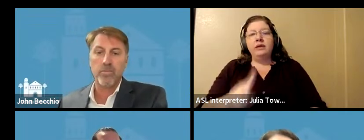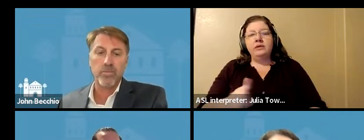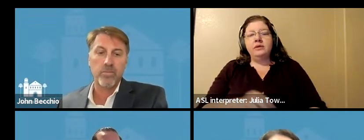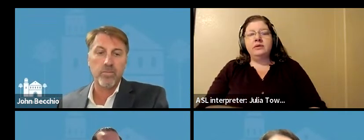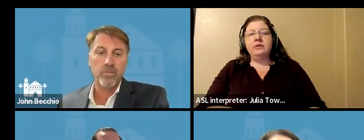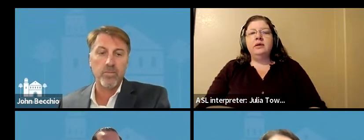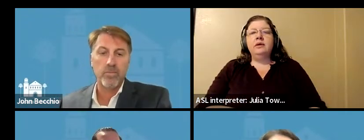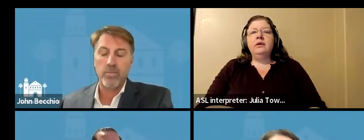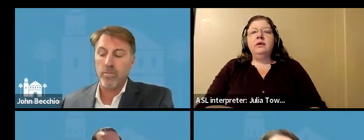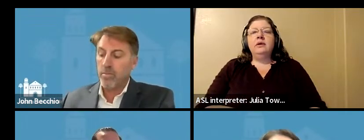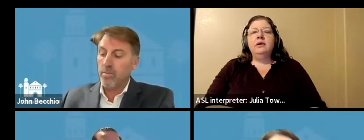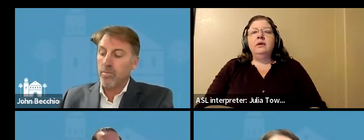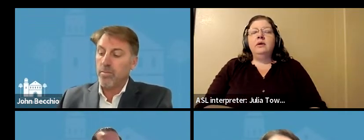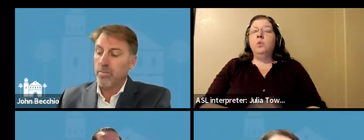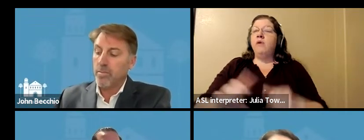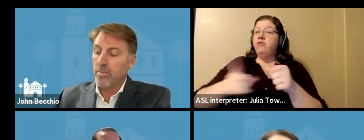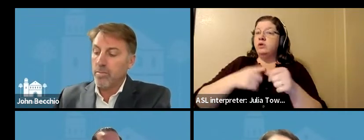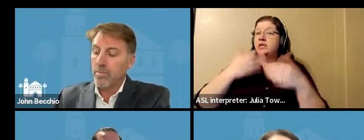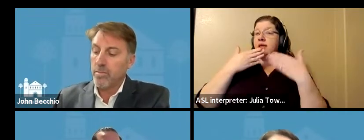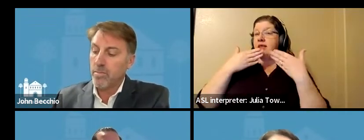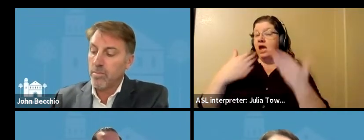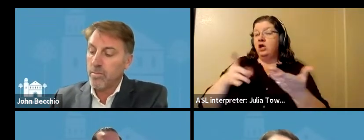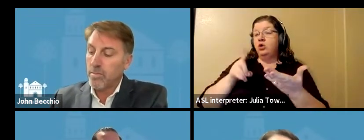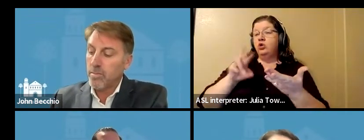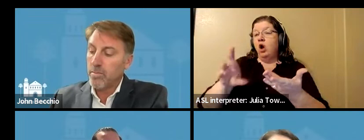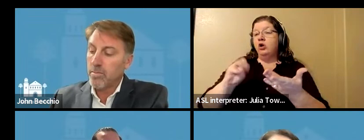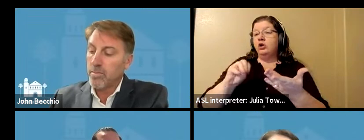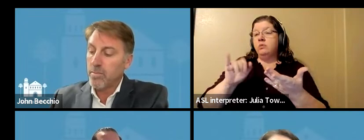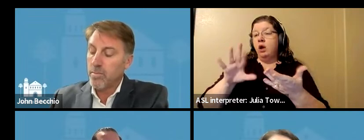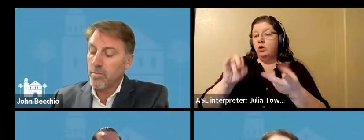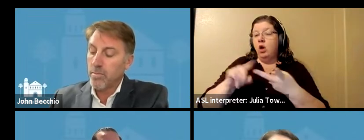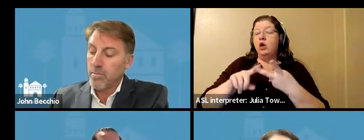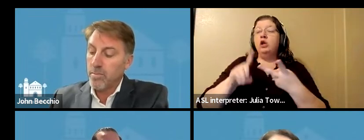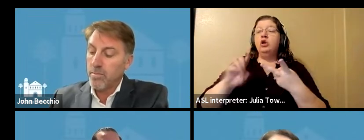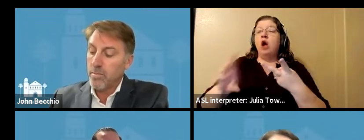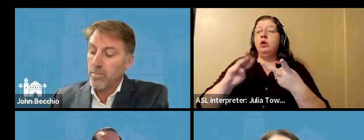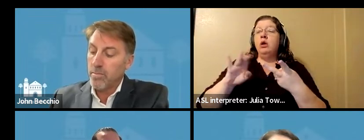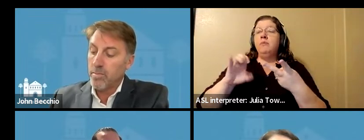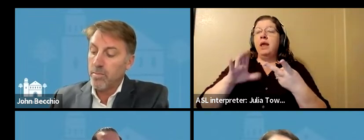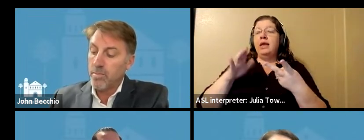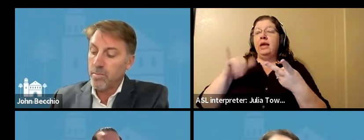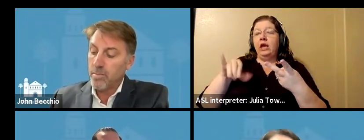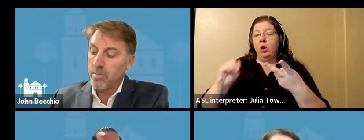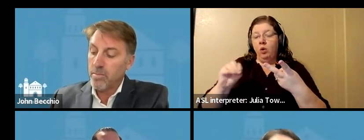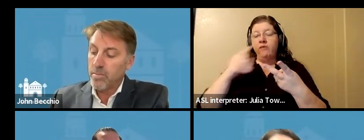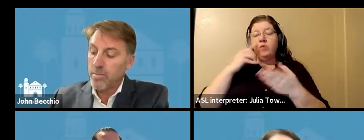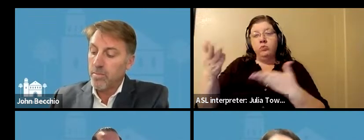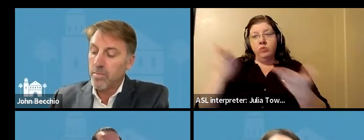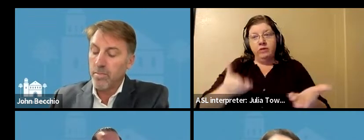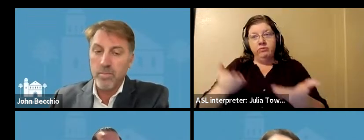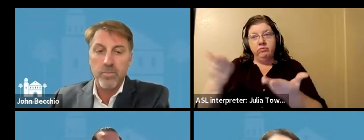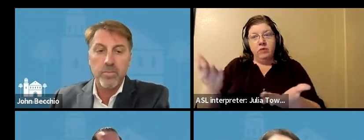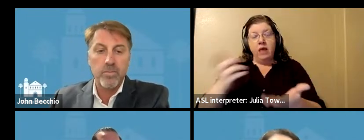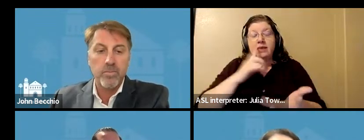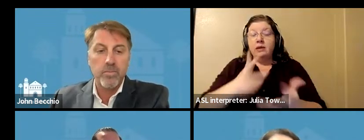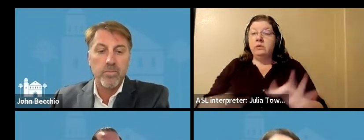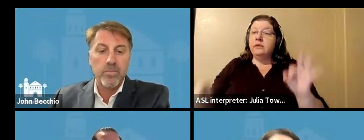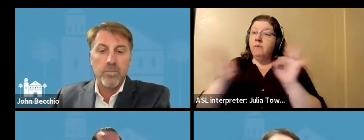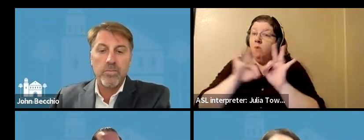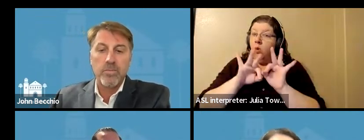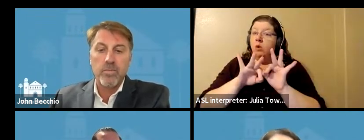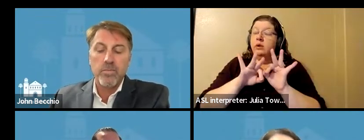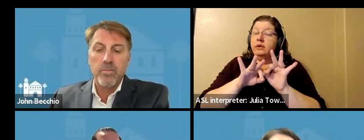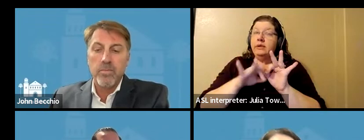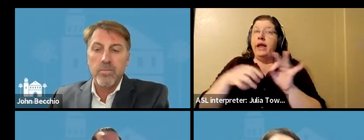Yes, well, first of all, thank you, Dr. Maldonado, and thank you, Dr. Vecchio, for bringing this forward. I think it's extremely important as we